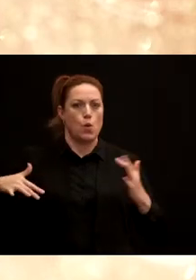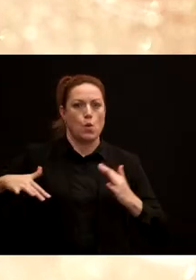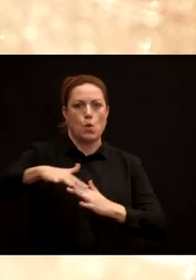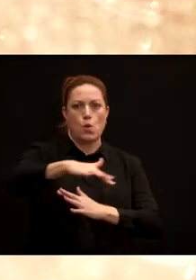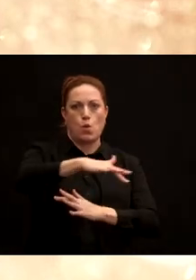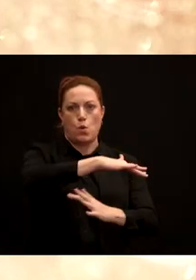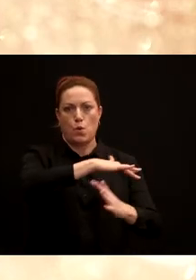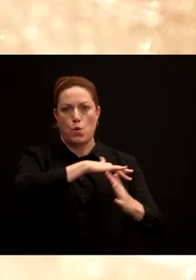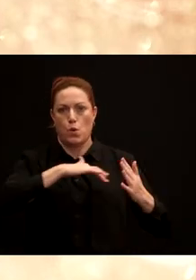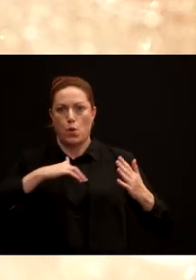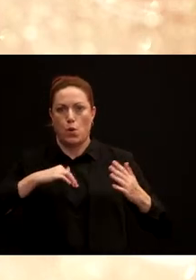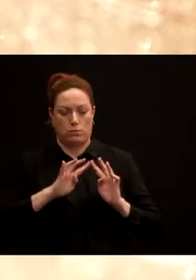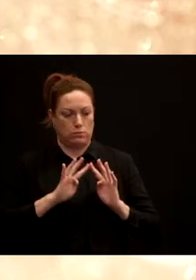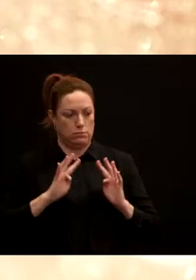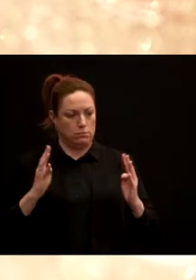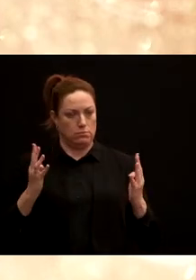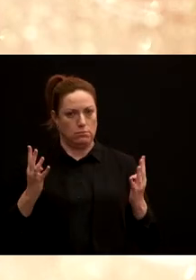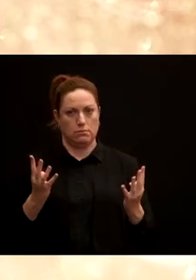were sitting.